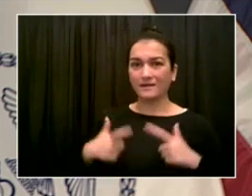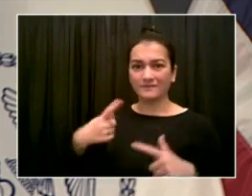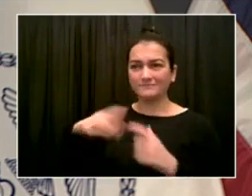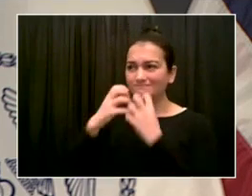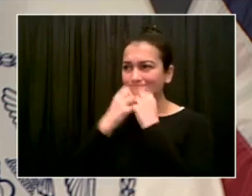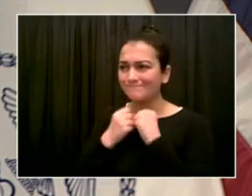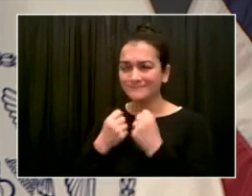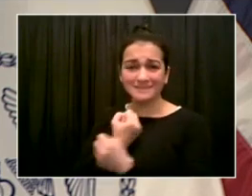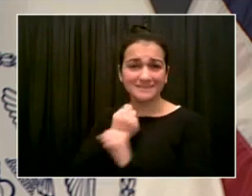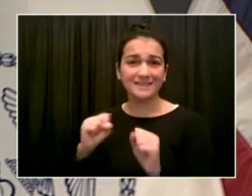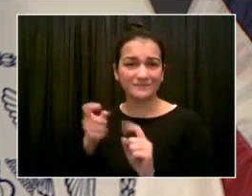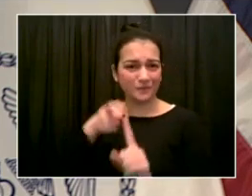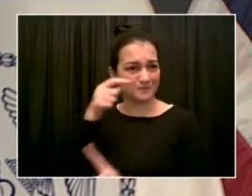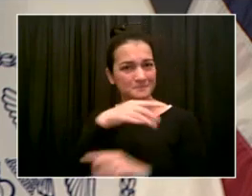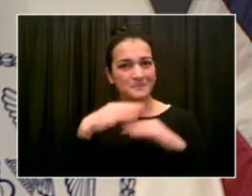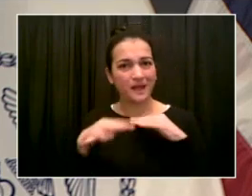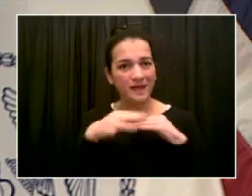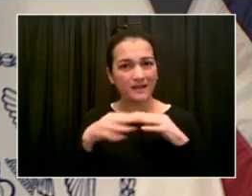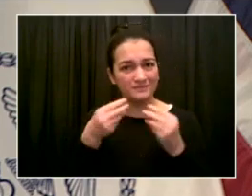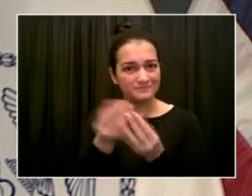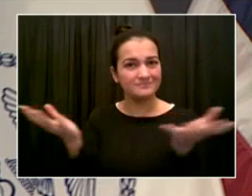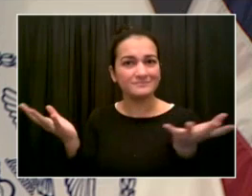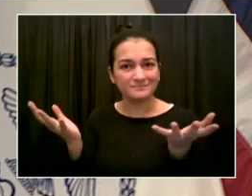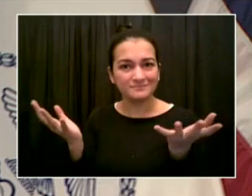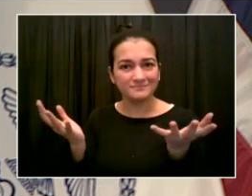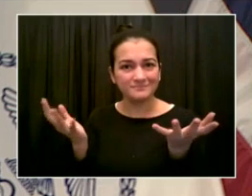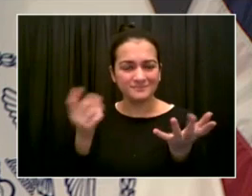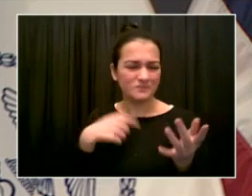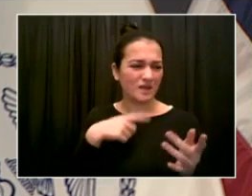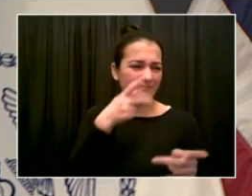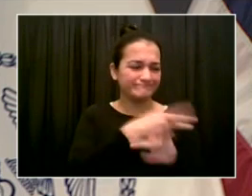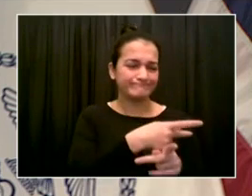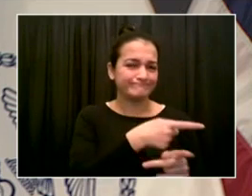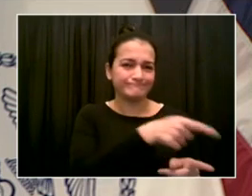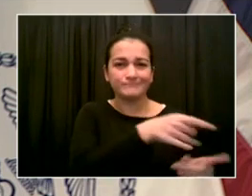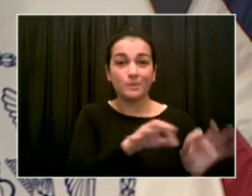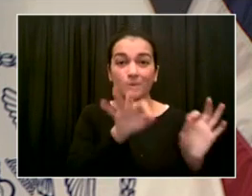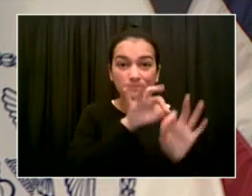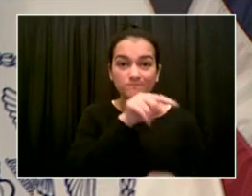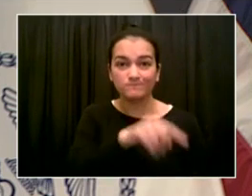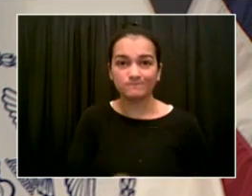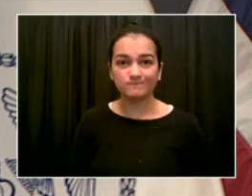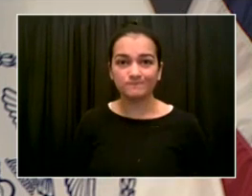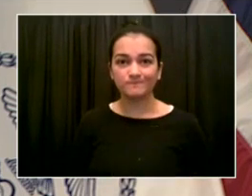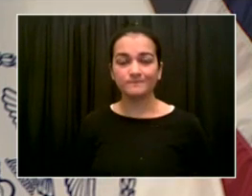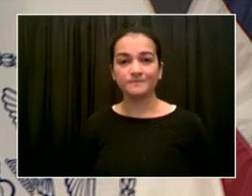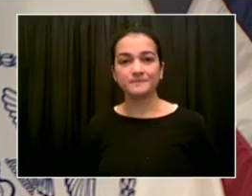city. Our next question goes to Ayana from Pix 11.